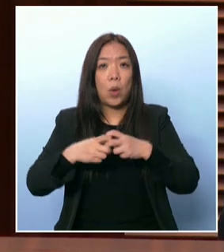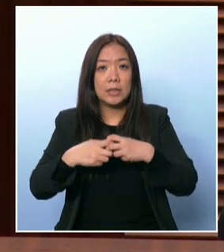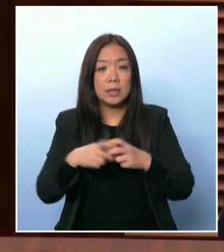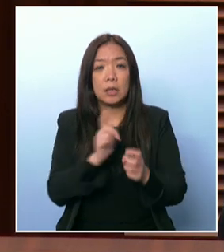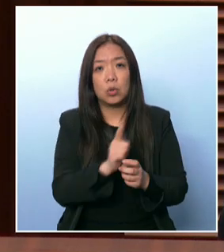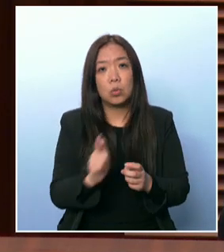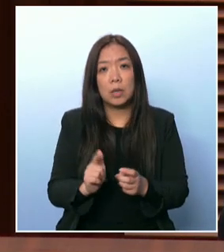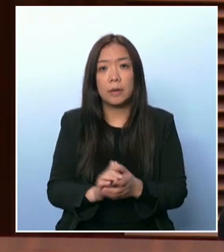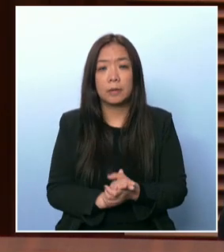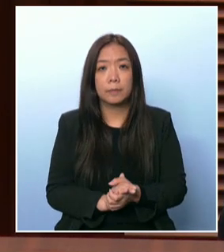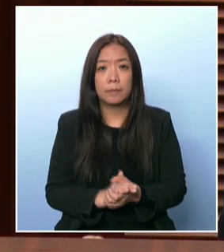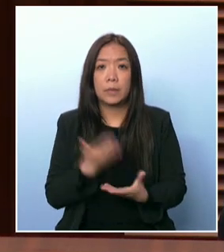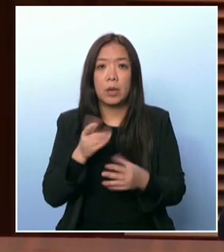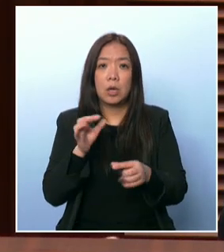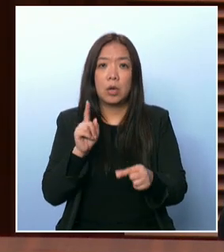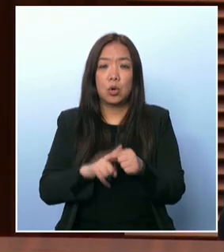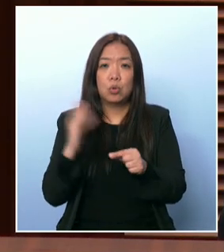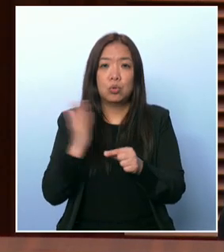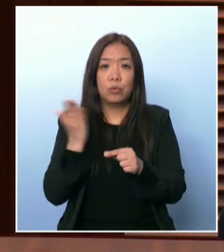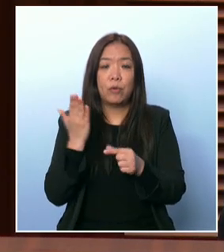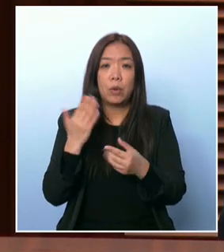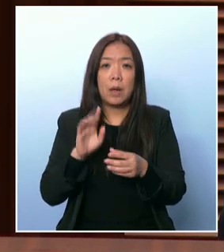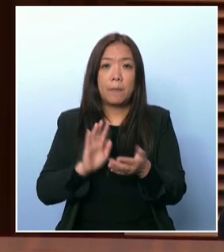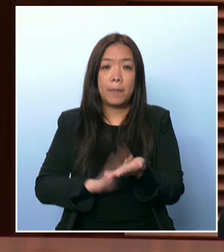and musculoskeletal pain management,